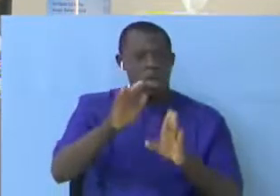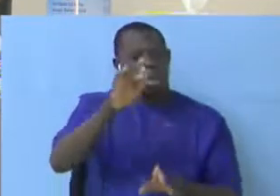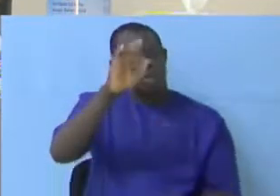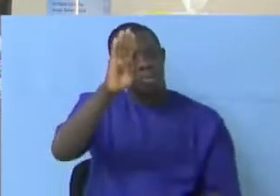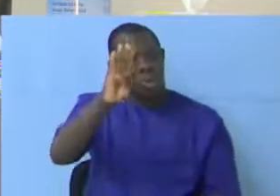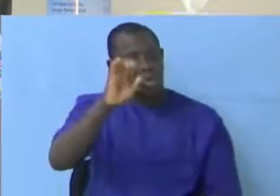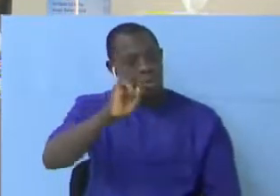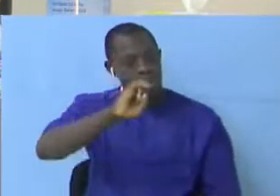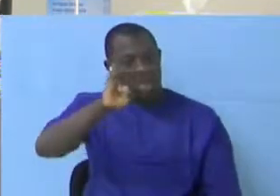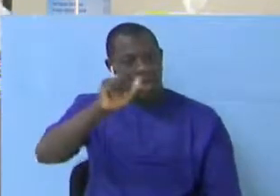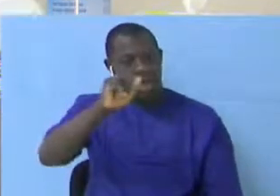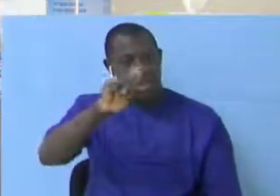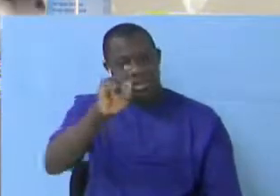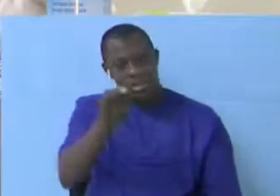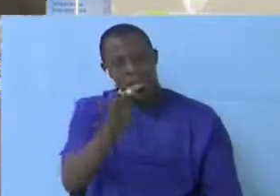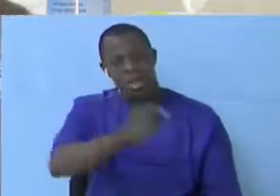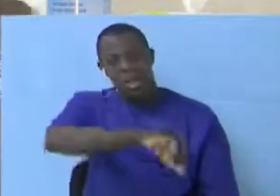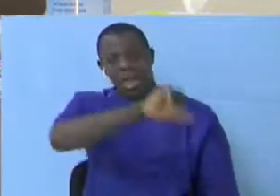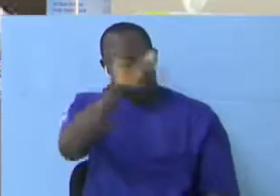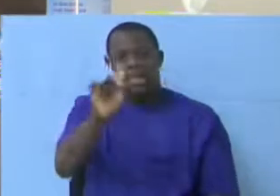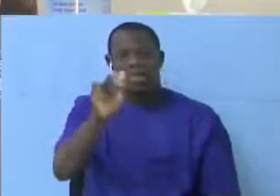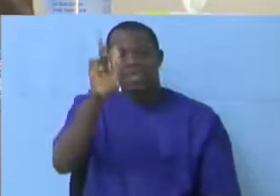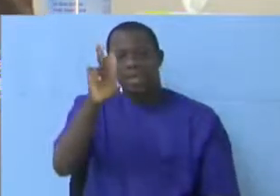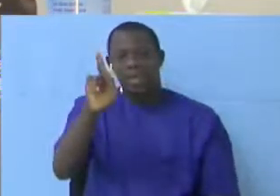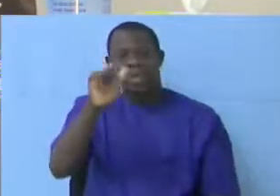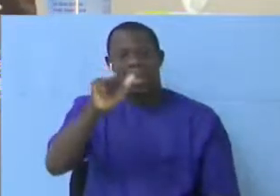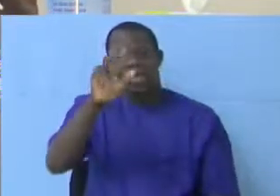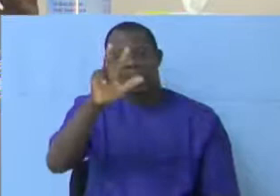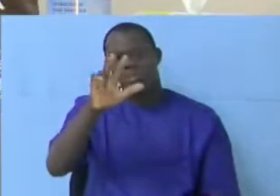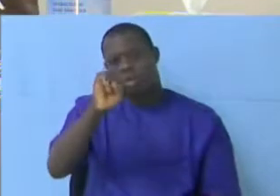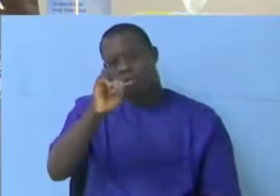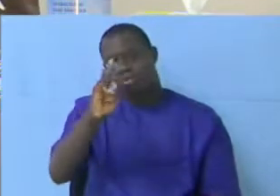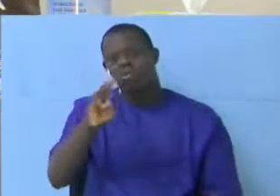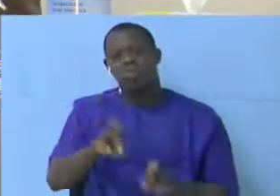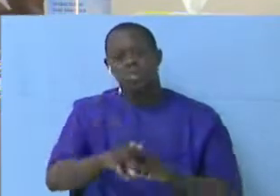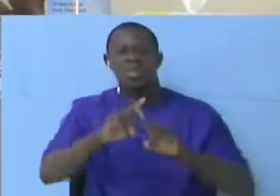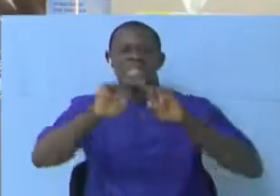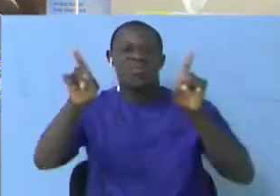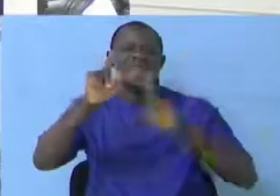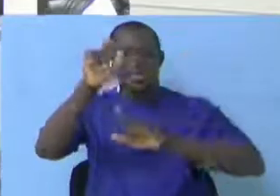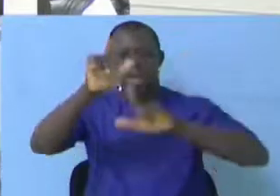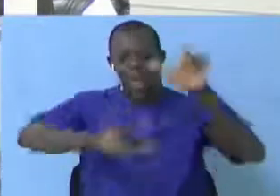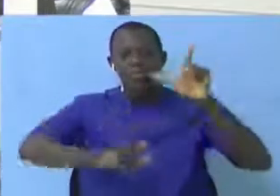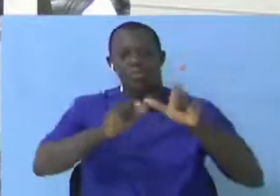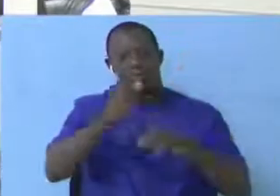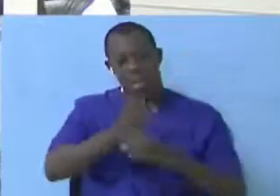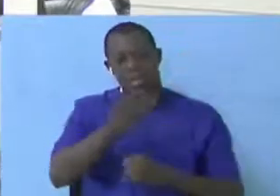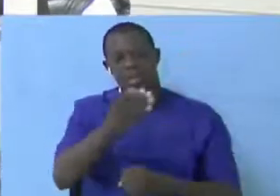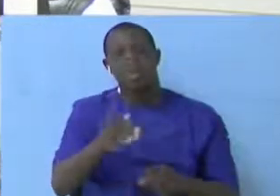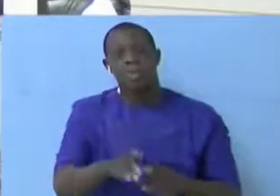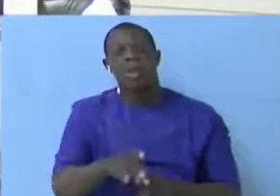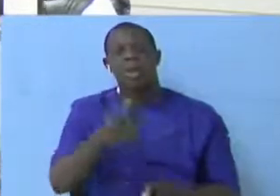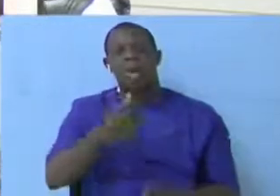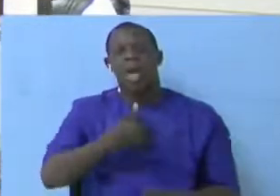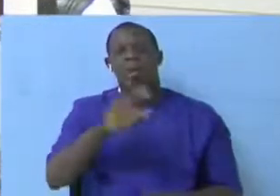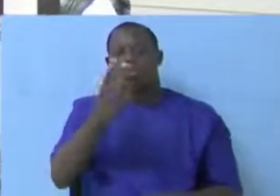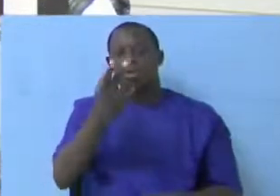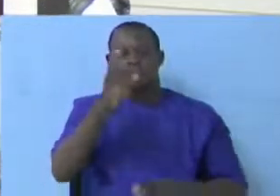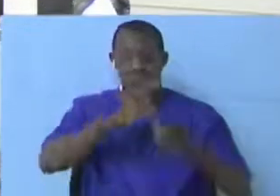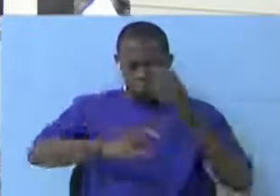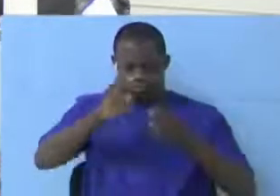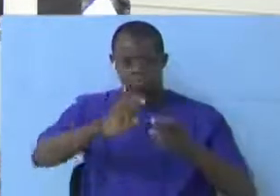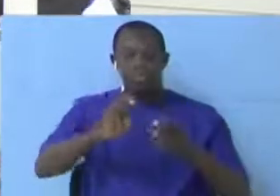It's just to varying degrees. And I will repeat again. If that will